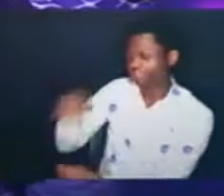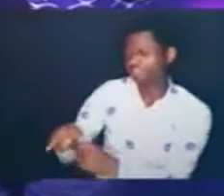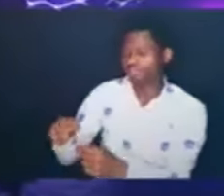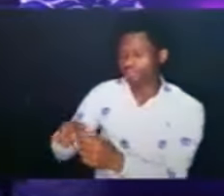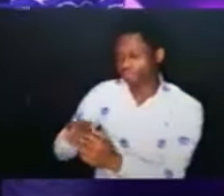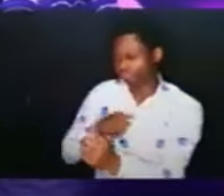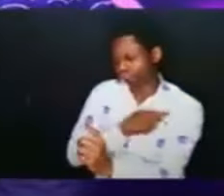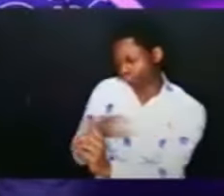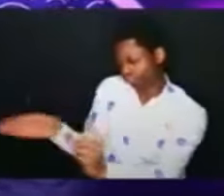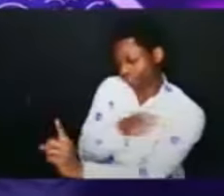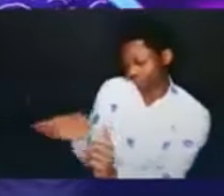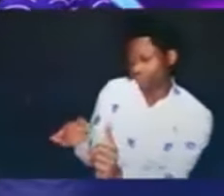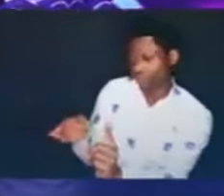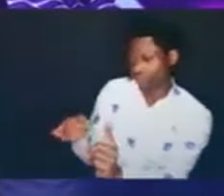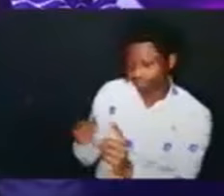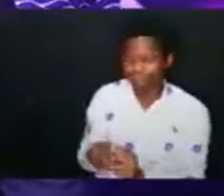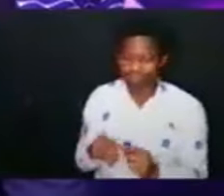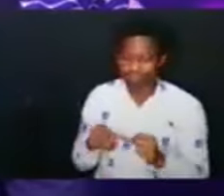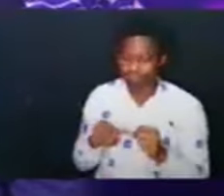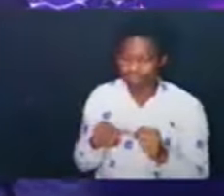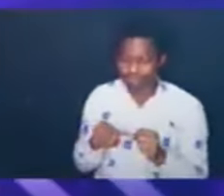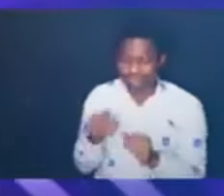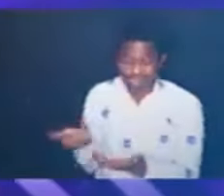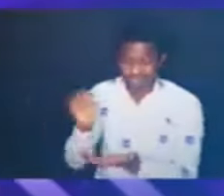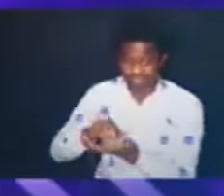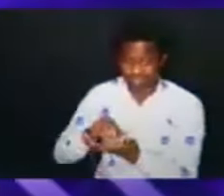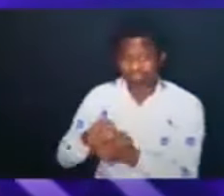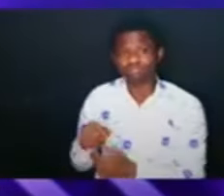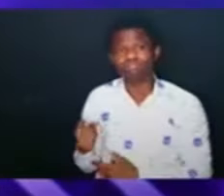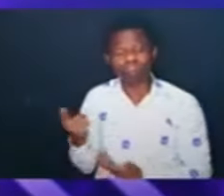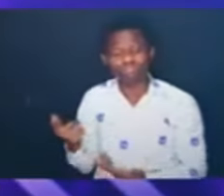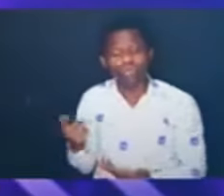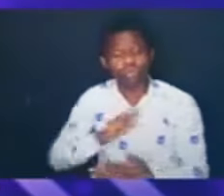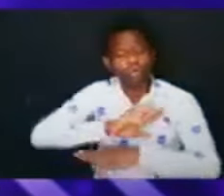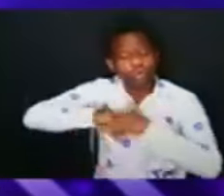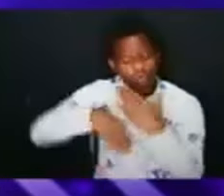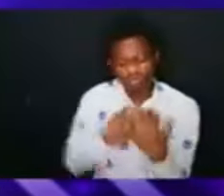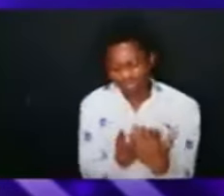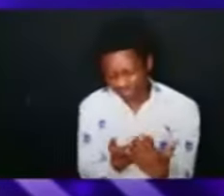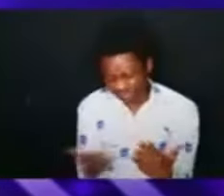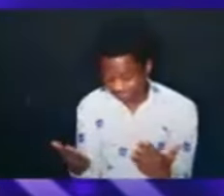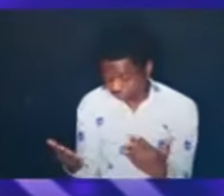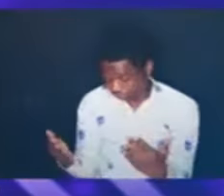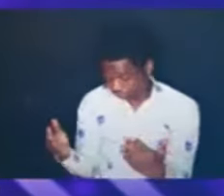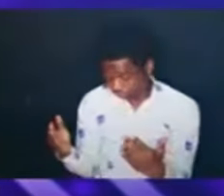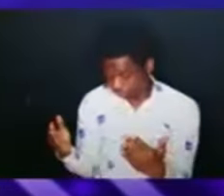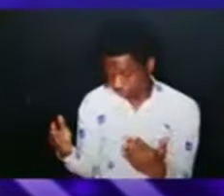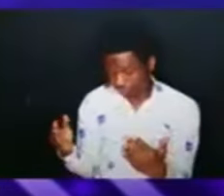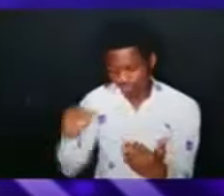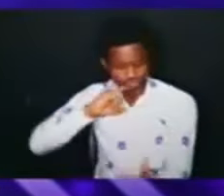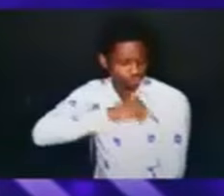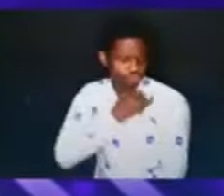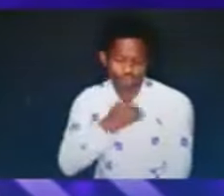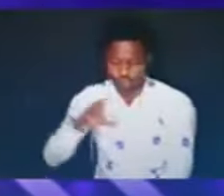Go back to verse 22. So all that they were doing was to kind of build a wall.